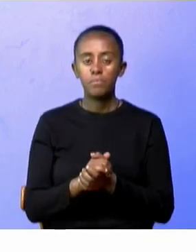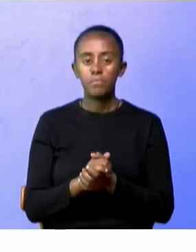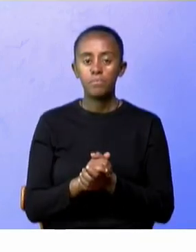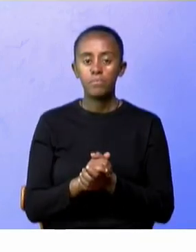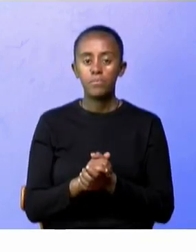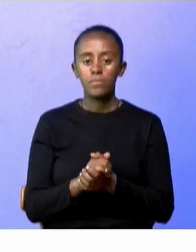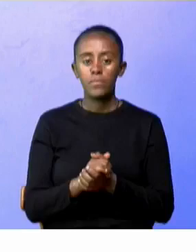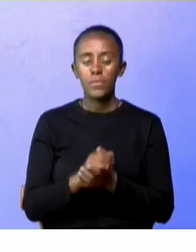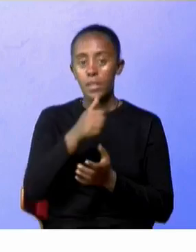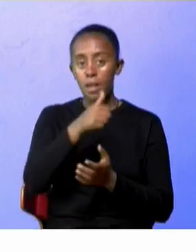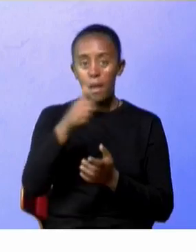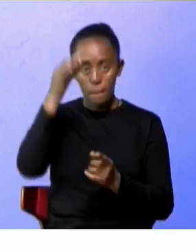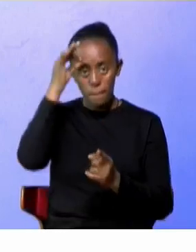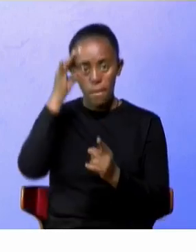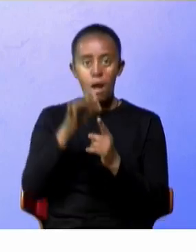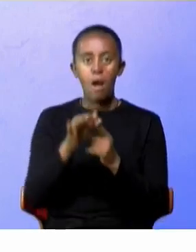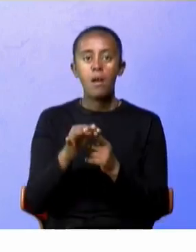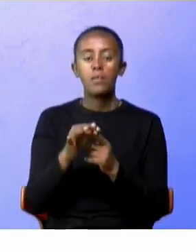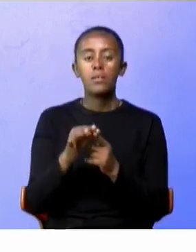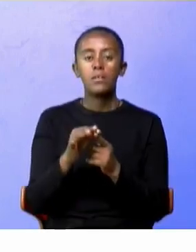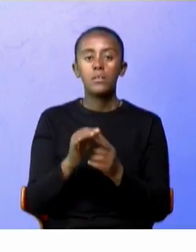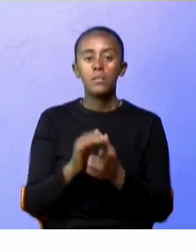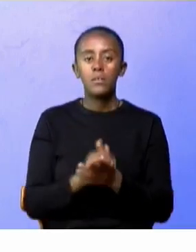a plan